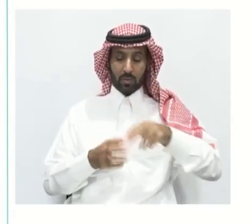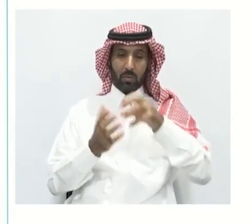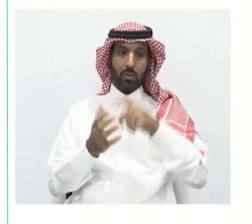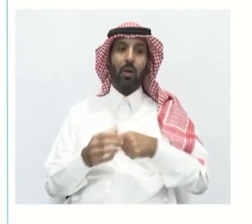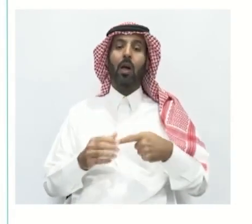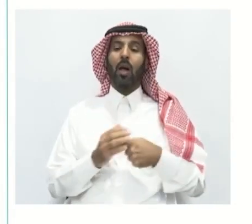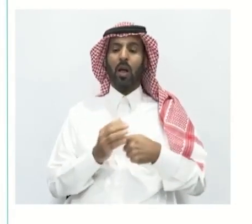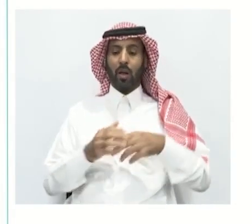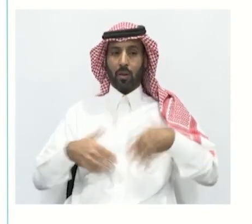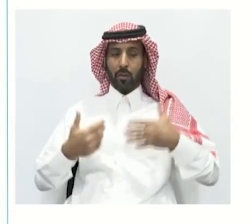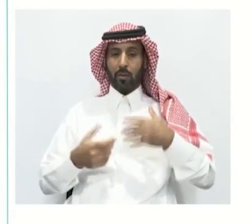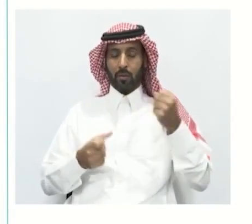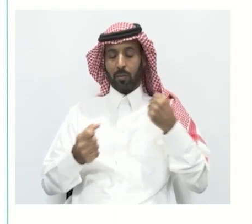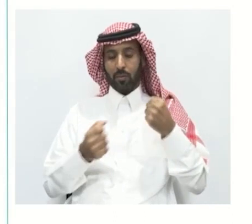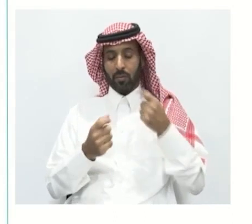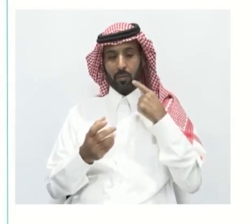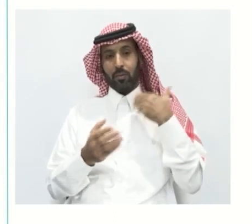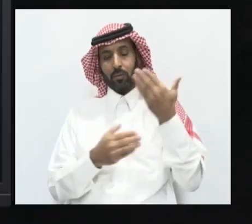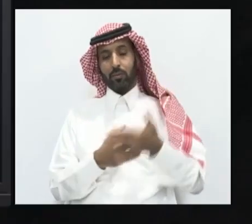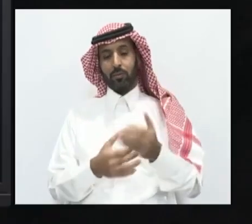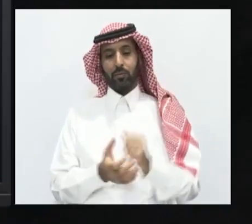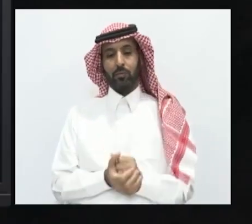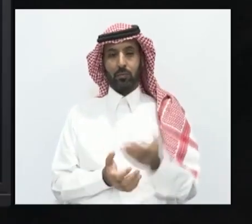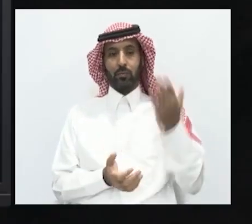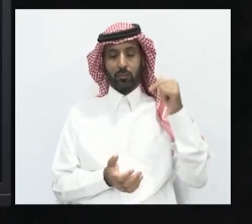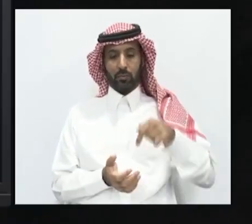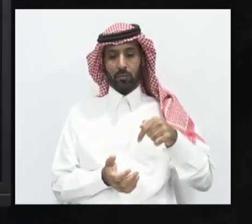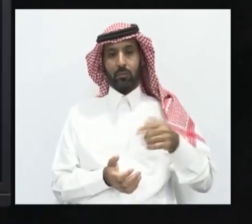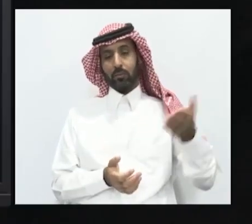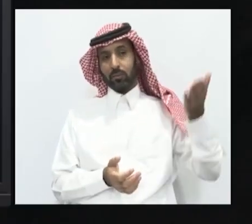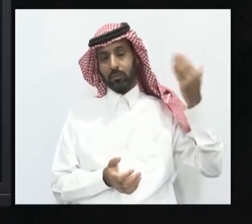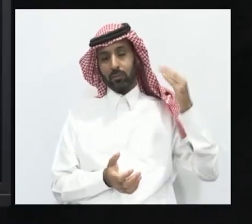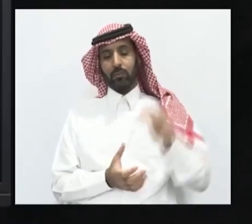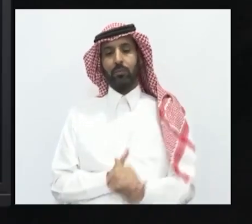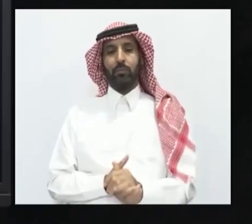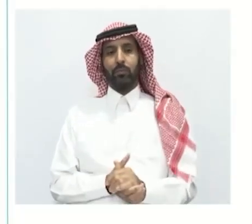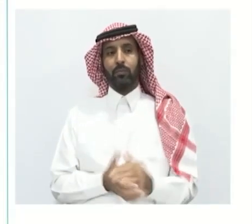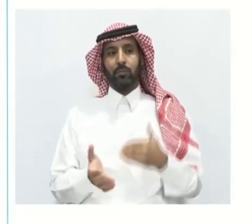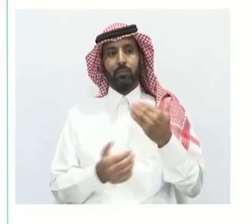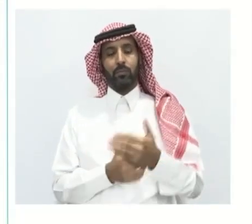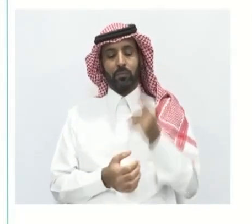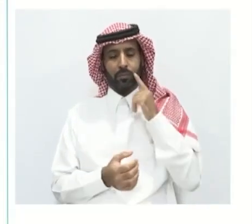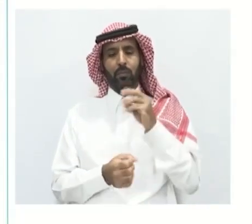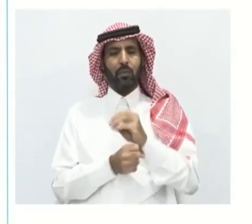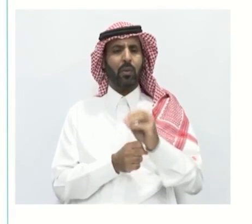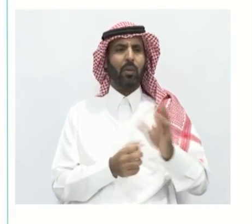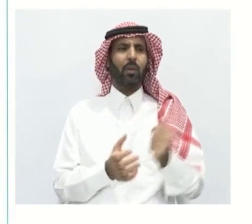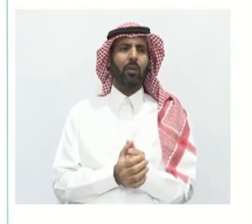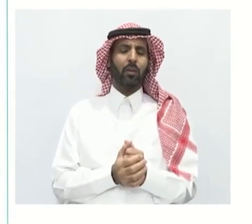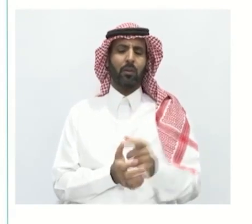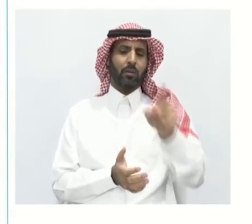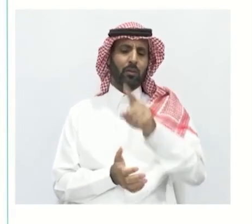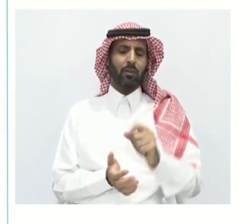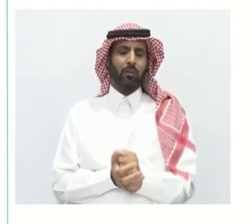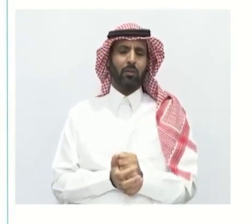have information. What did he used to do? And what is he doing now? So, give me like this a